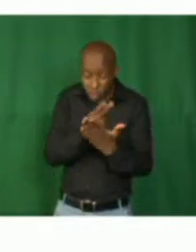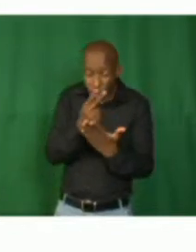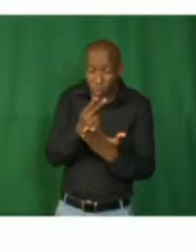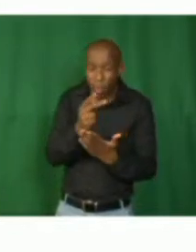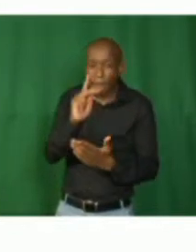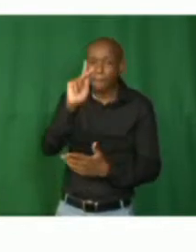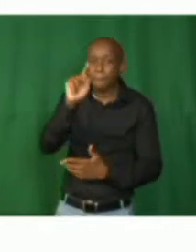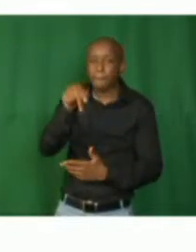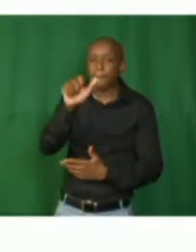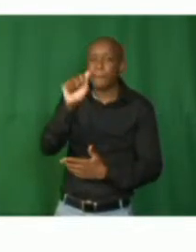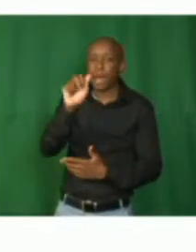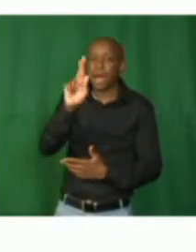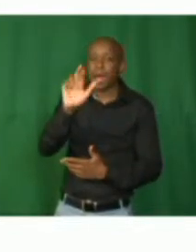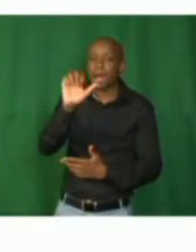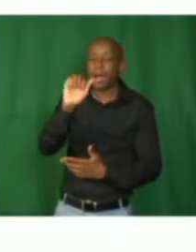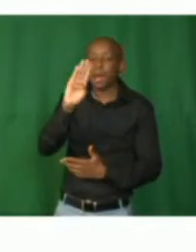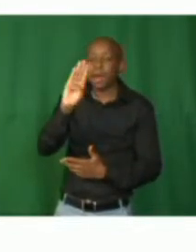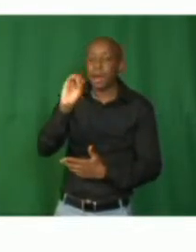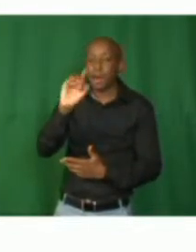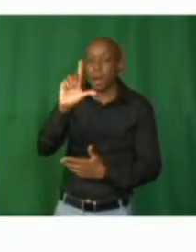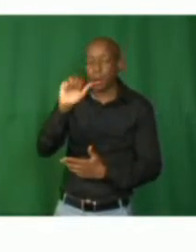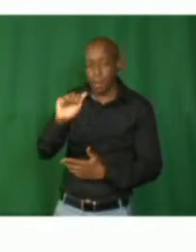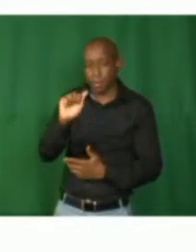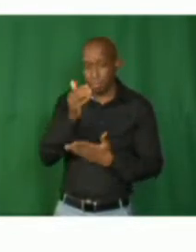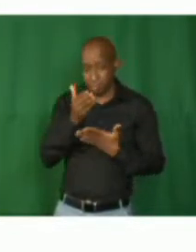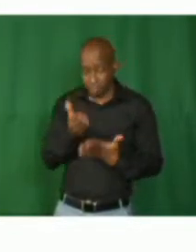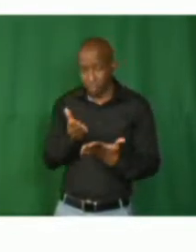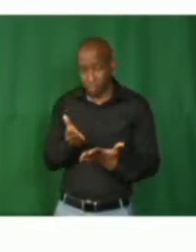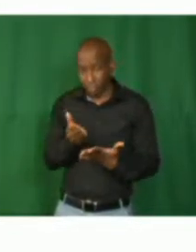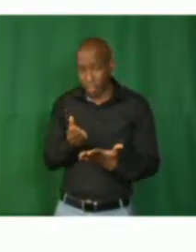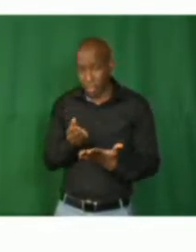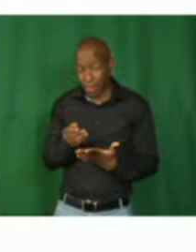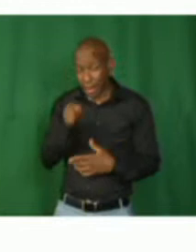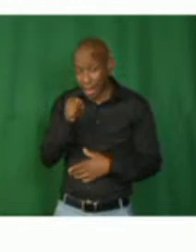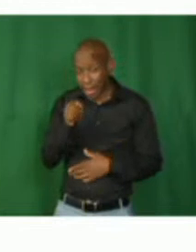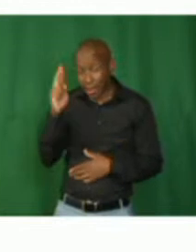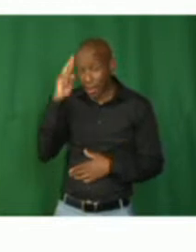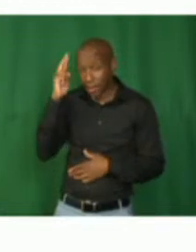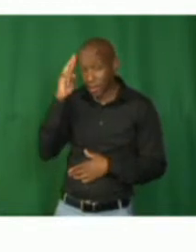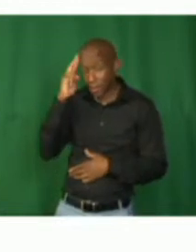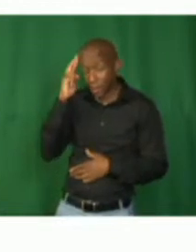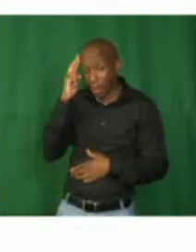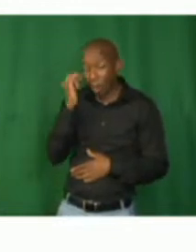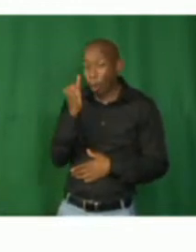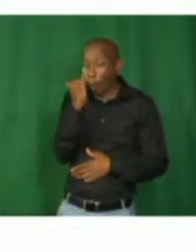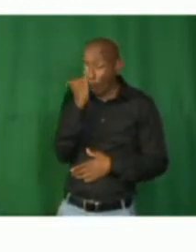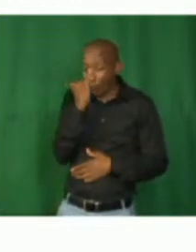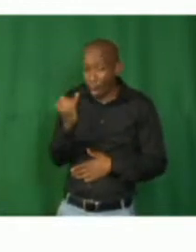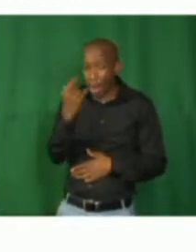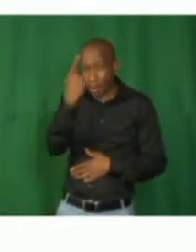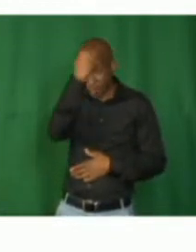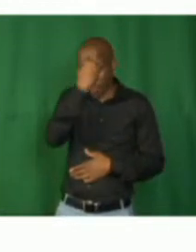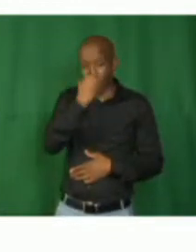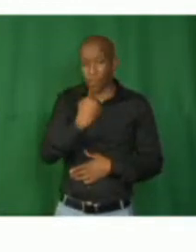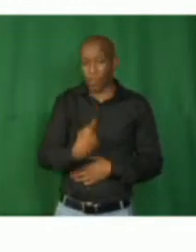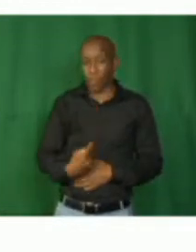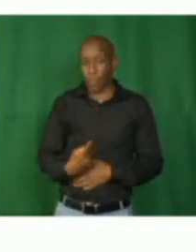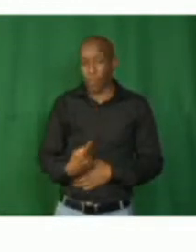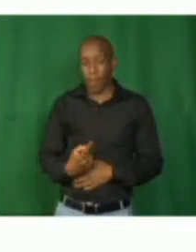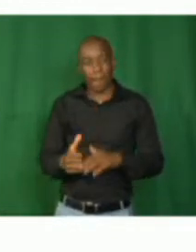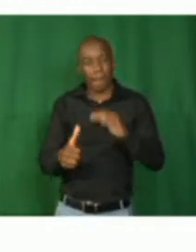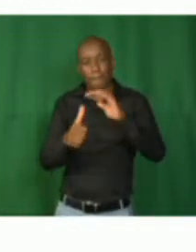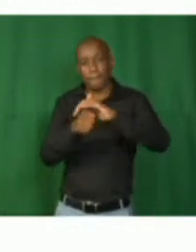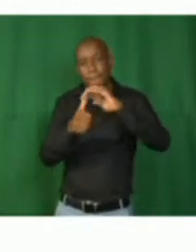A parabola. And then also that the parabola has got one line of symmetry. That's very,